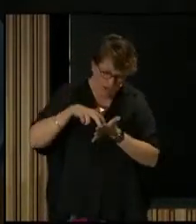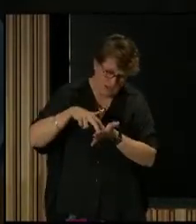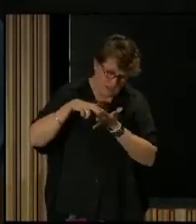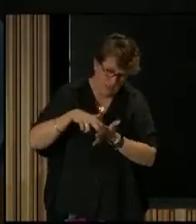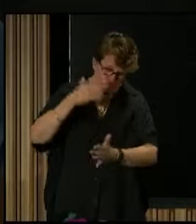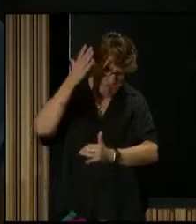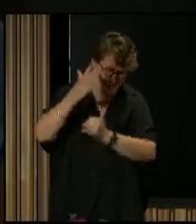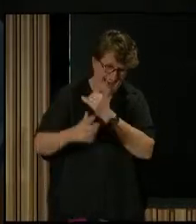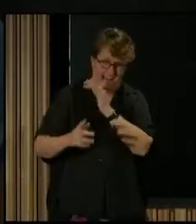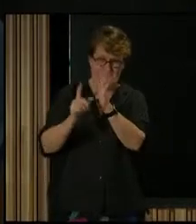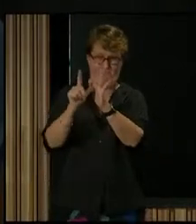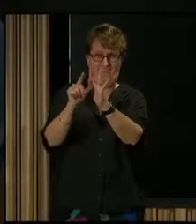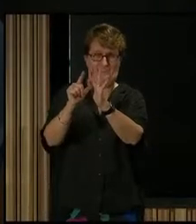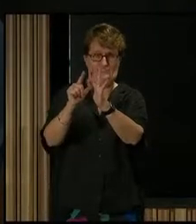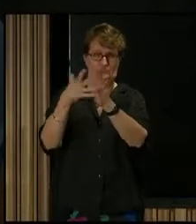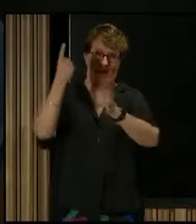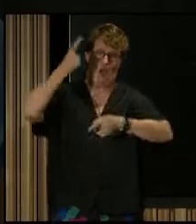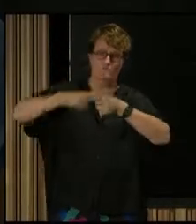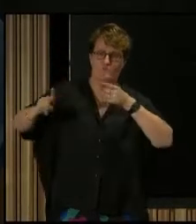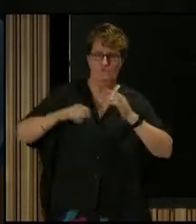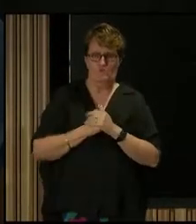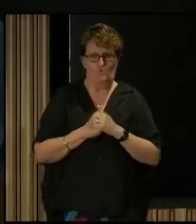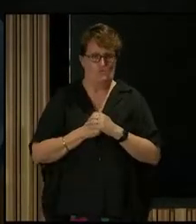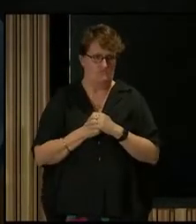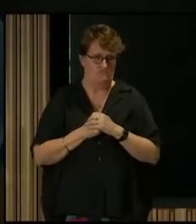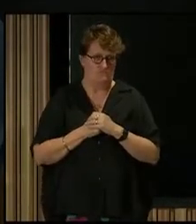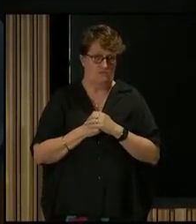of approval. And I question